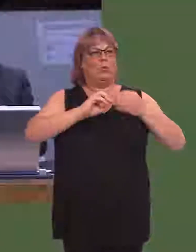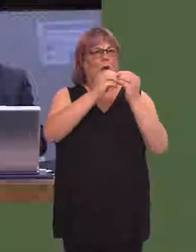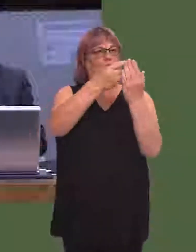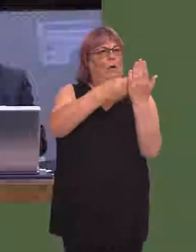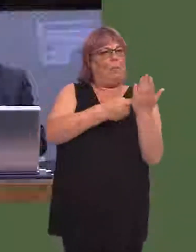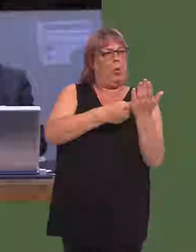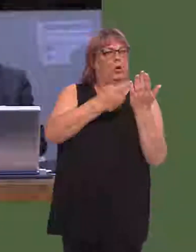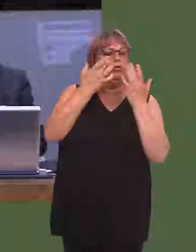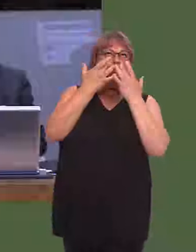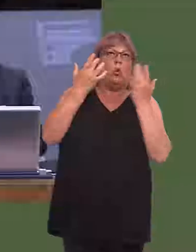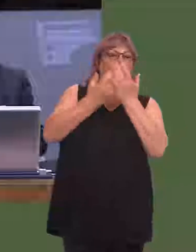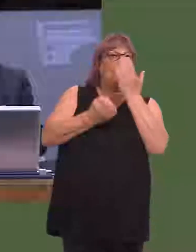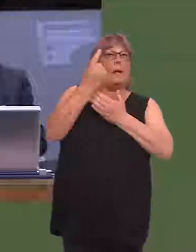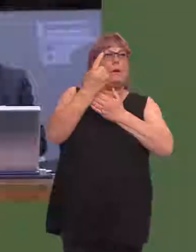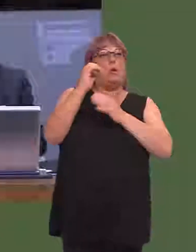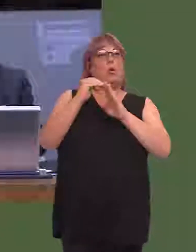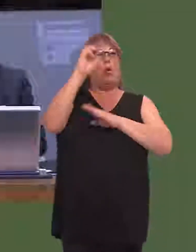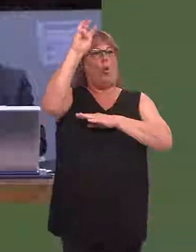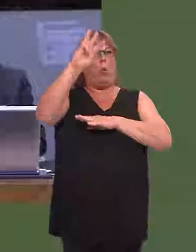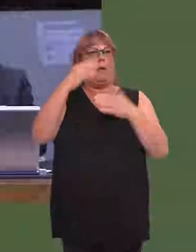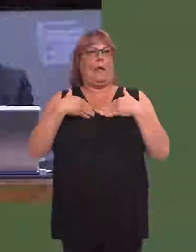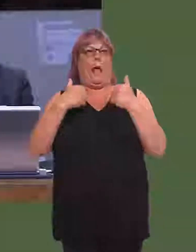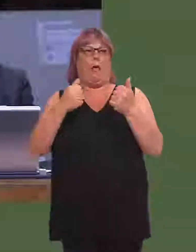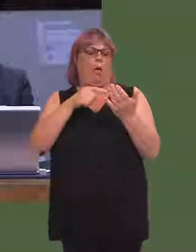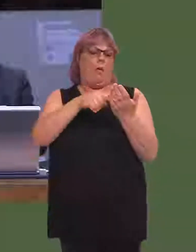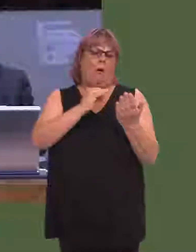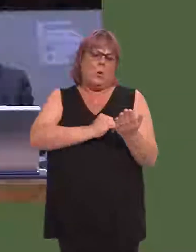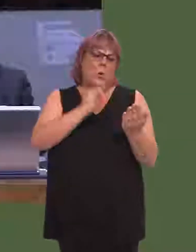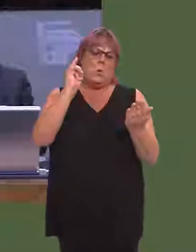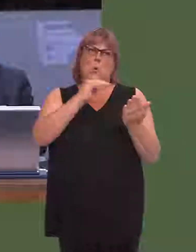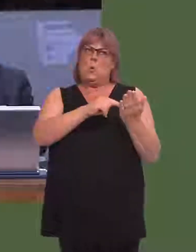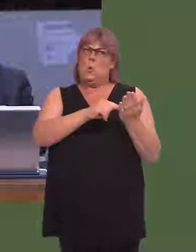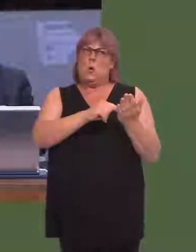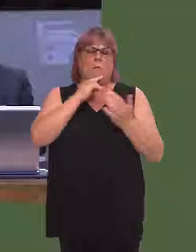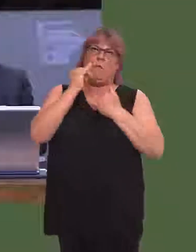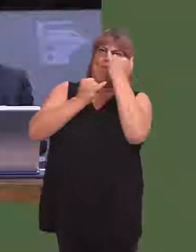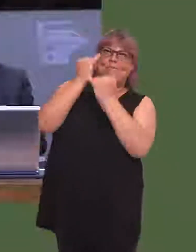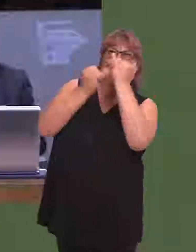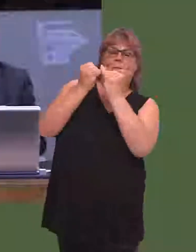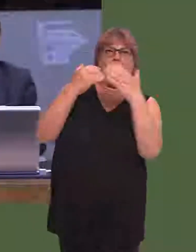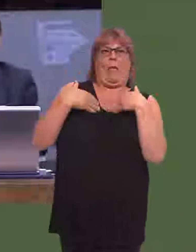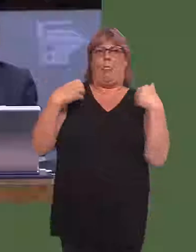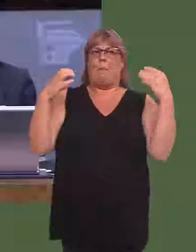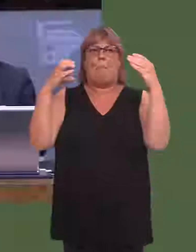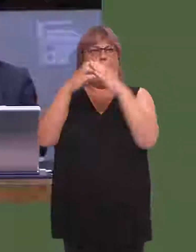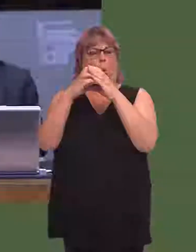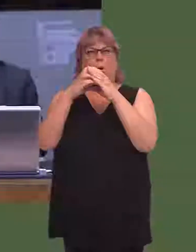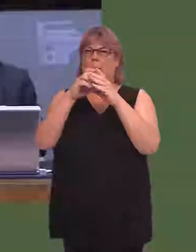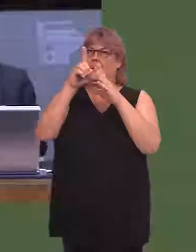frightening picture of the delivery of services in North Wales. The damning report showed that leadership at the Health Board has been